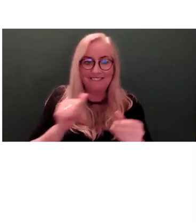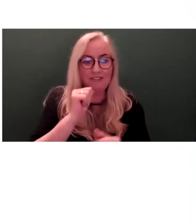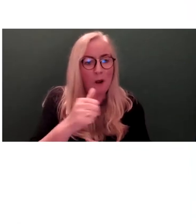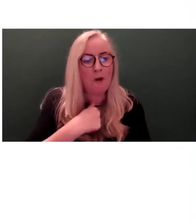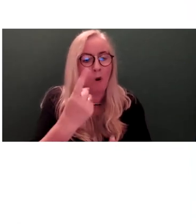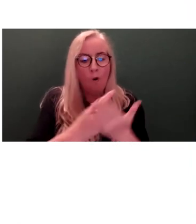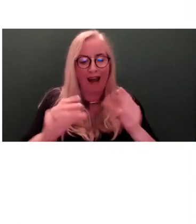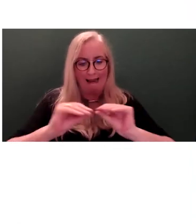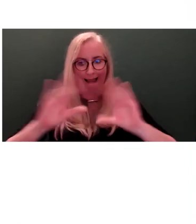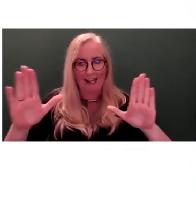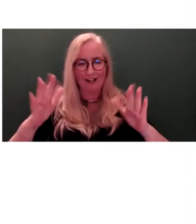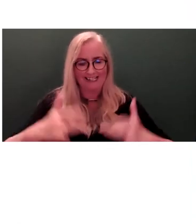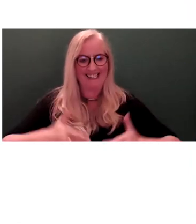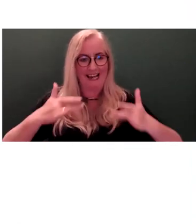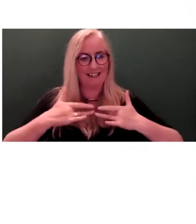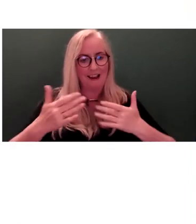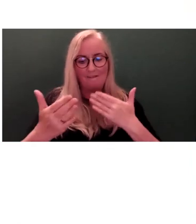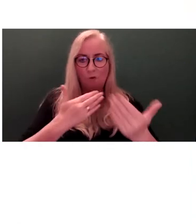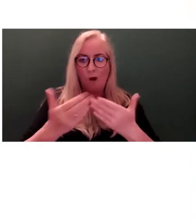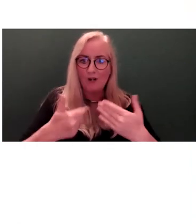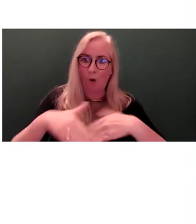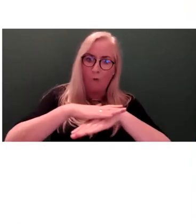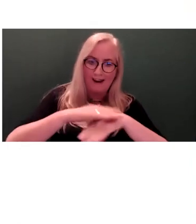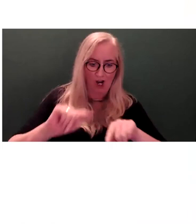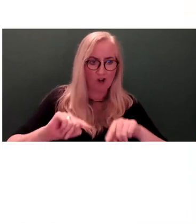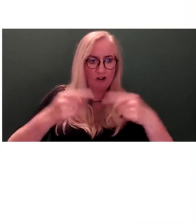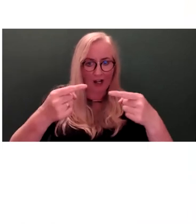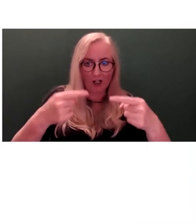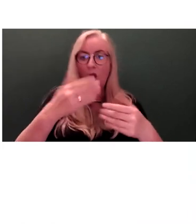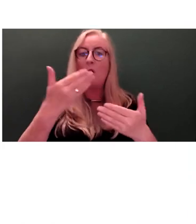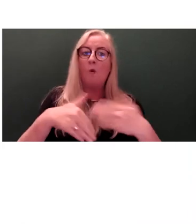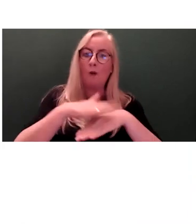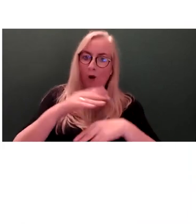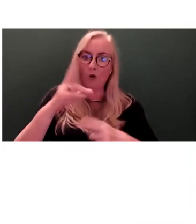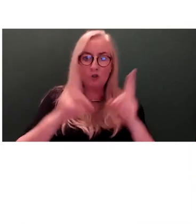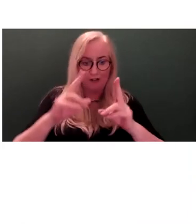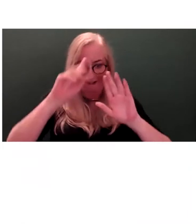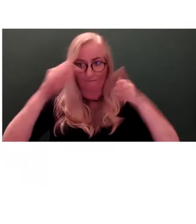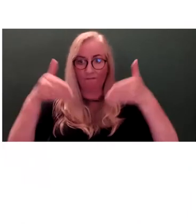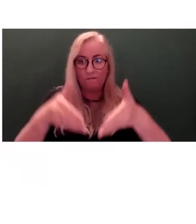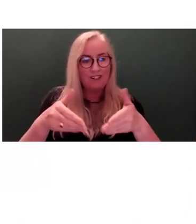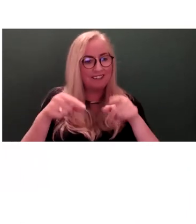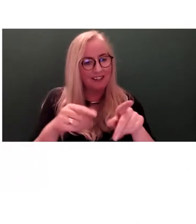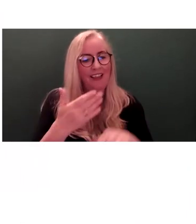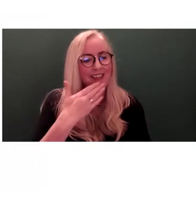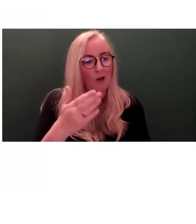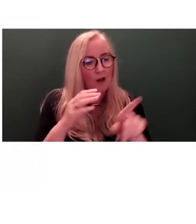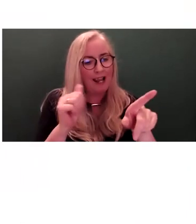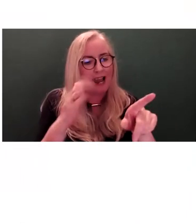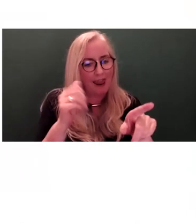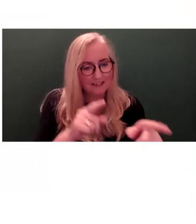clearer sense, I think, of what the challenge, where the challenge is, should be focused. Thanks very much, Alan. And